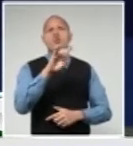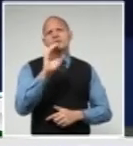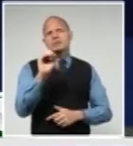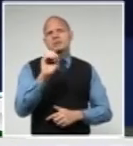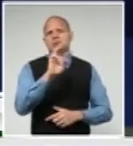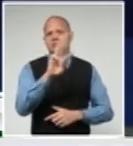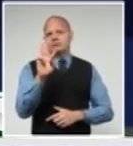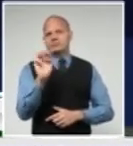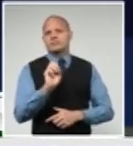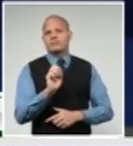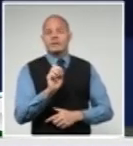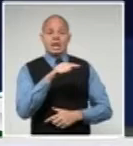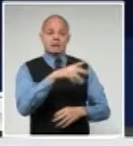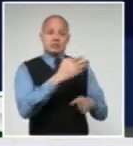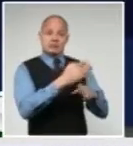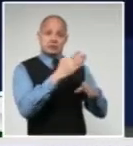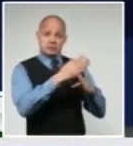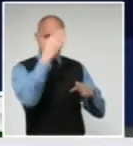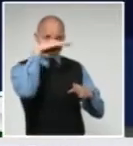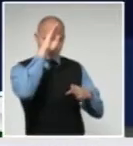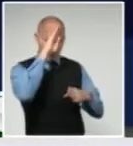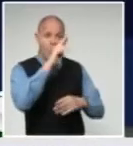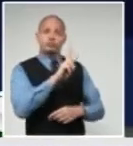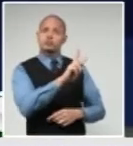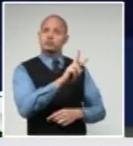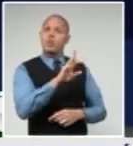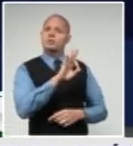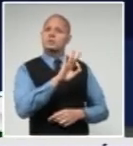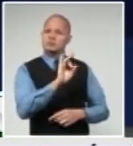540 samples were processed in the Naval Hospital,